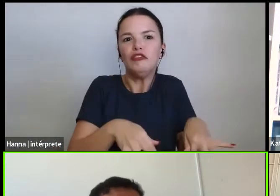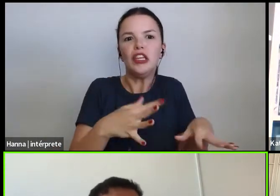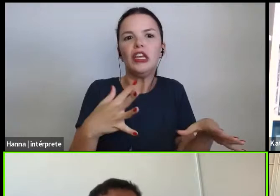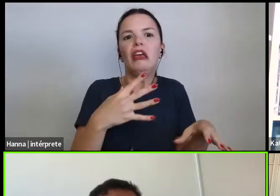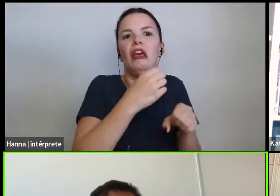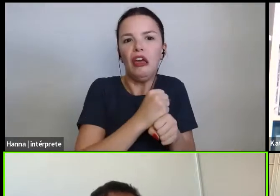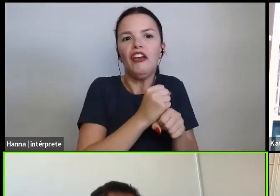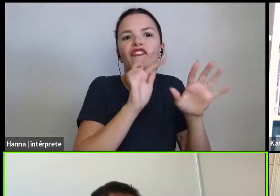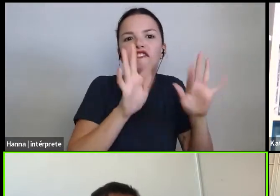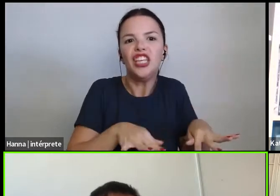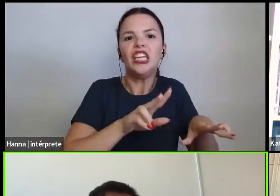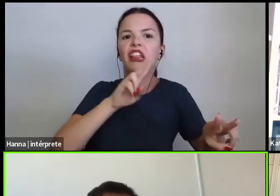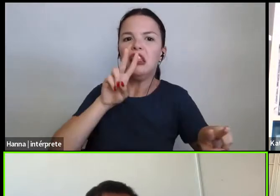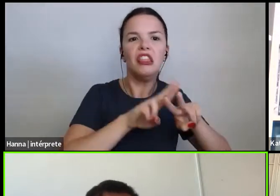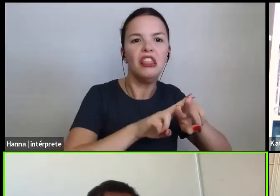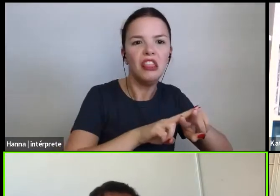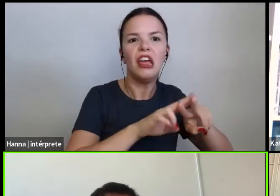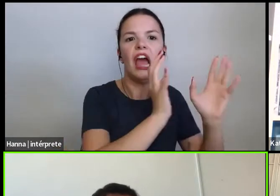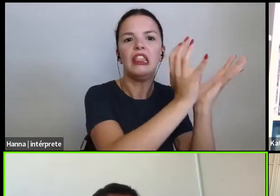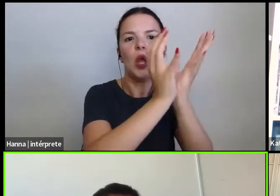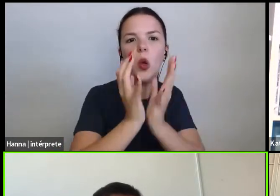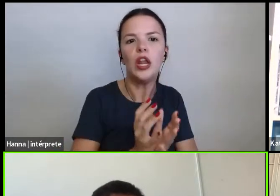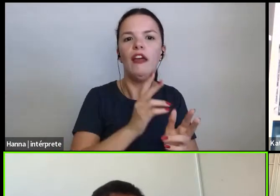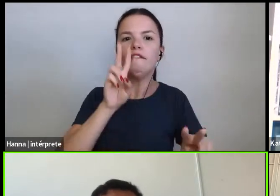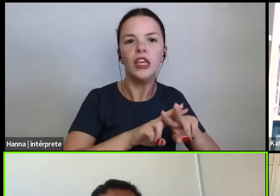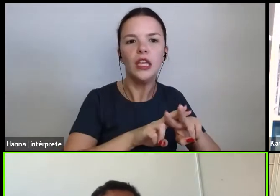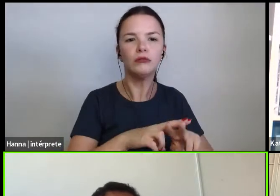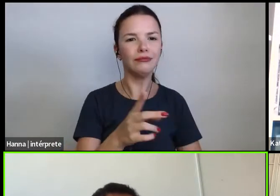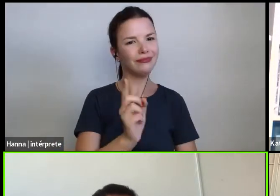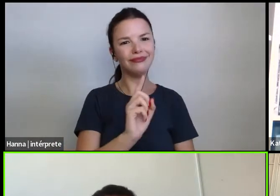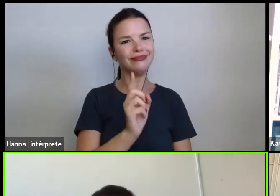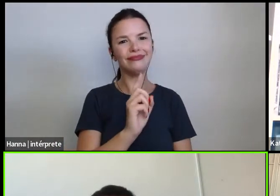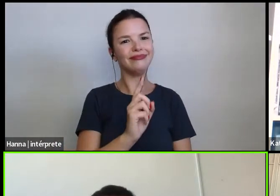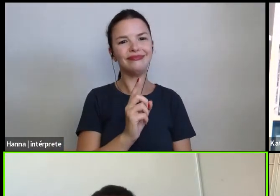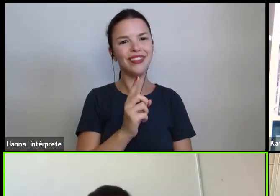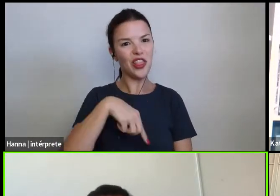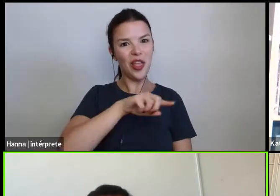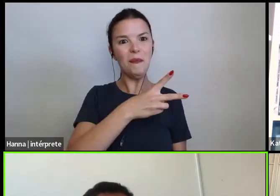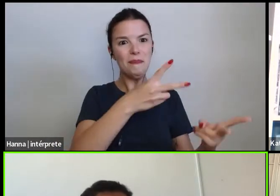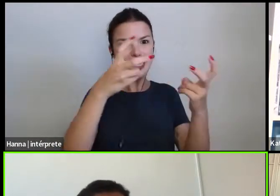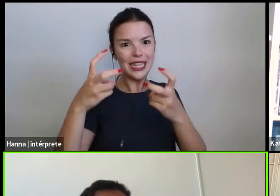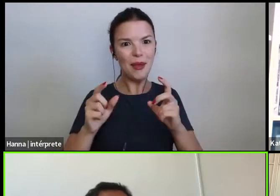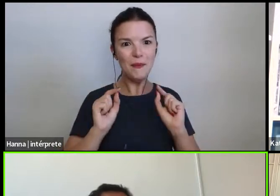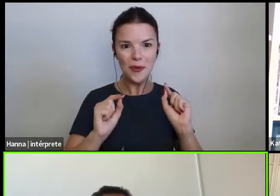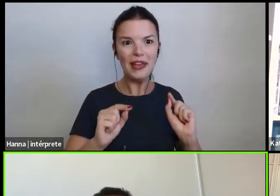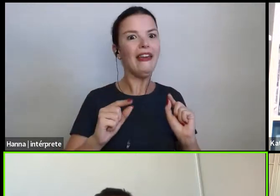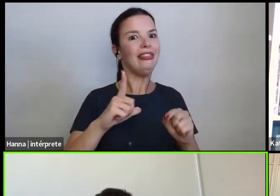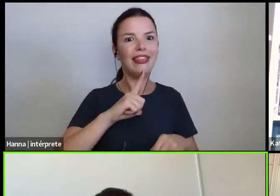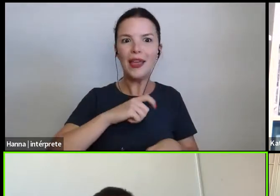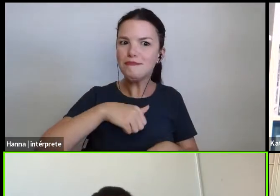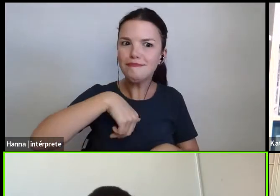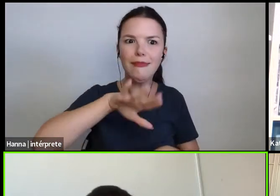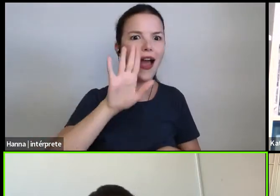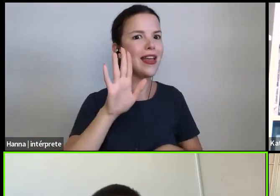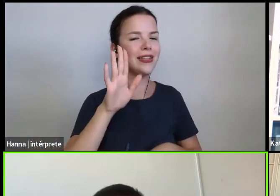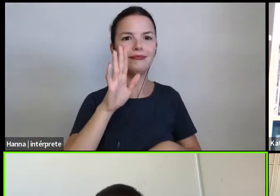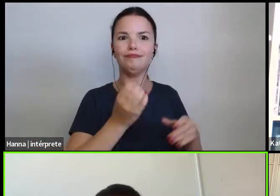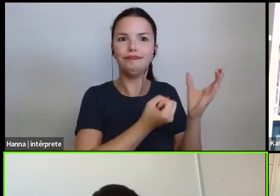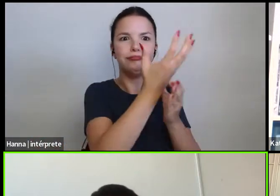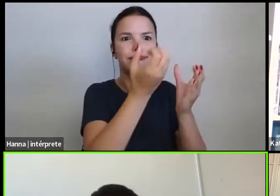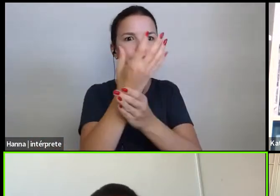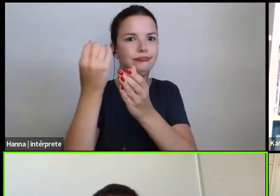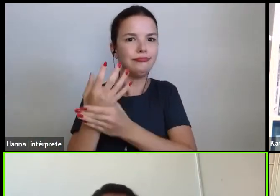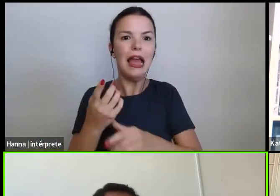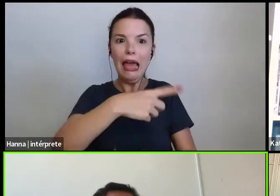a fixed number of primes of elements, but that would allow speakers, you know,